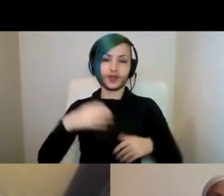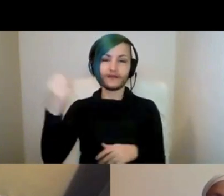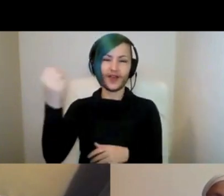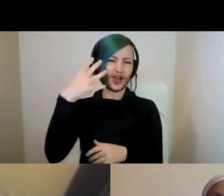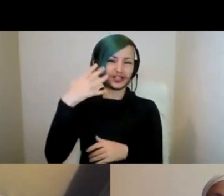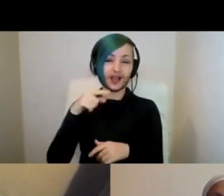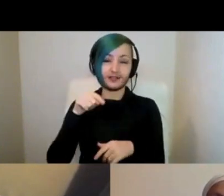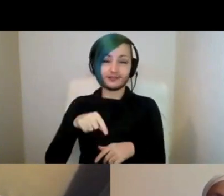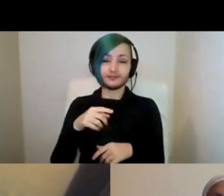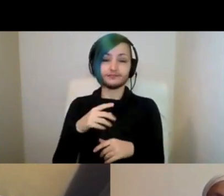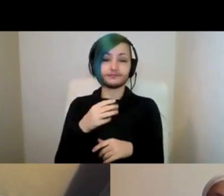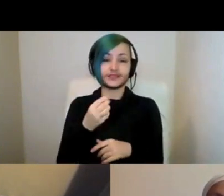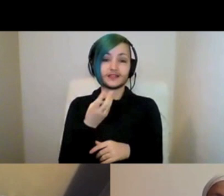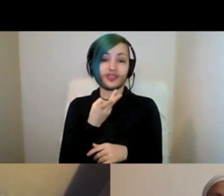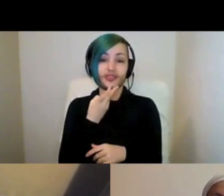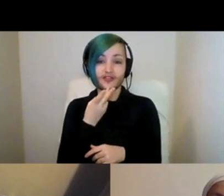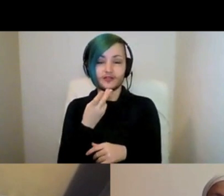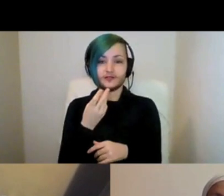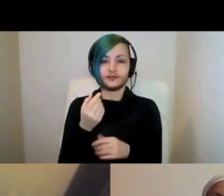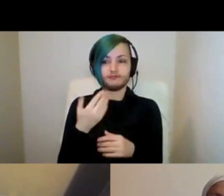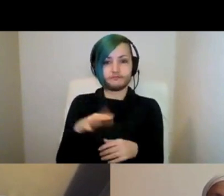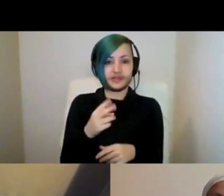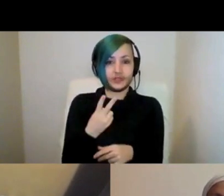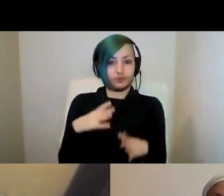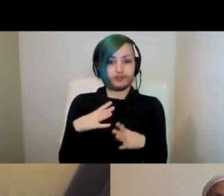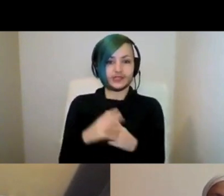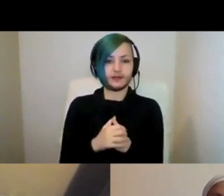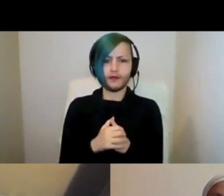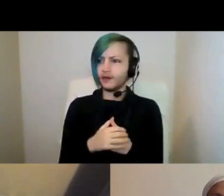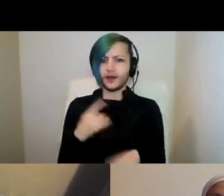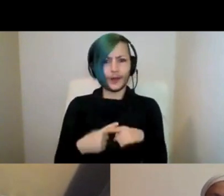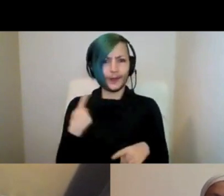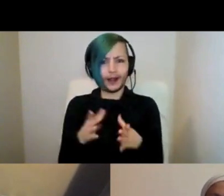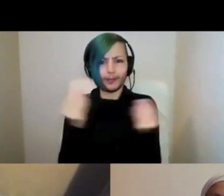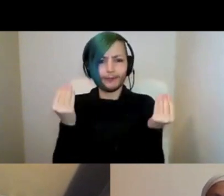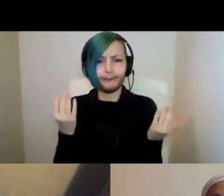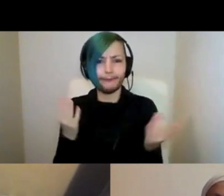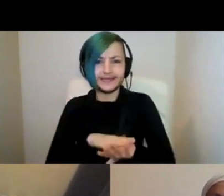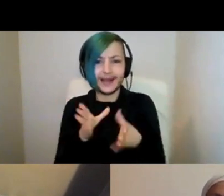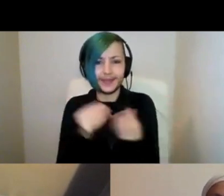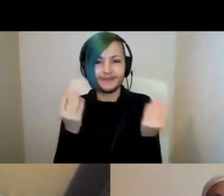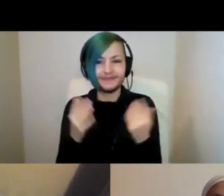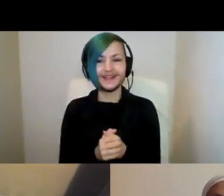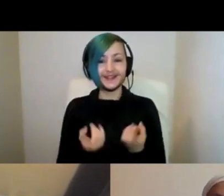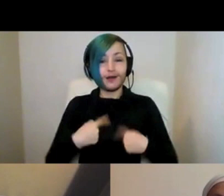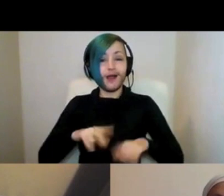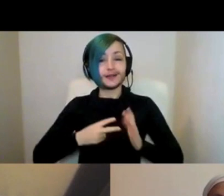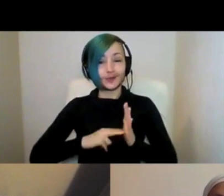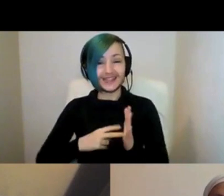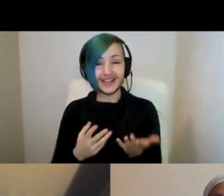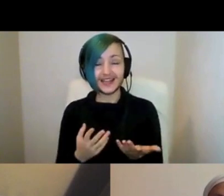our third one. It feels like it's really gone by super quick. And for us as a host organization,